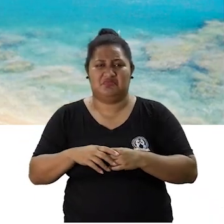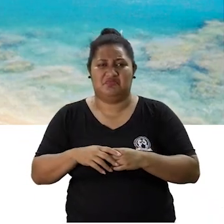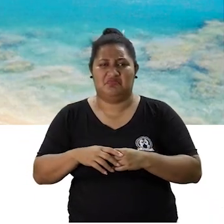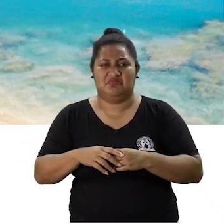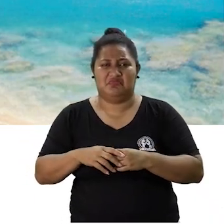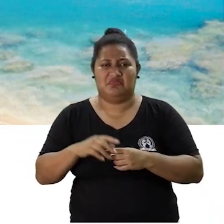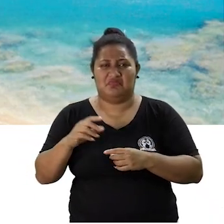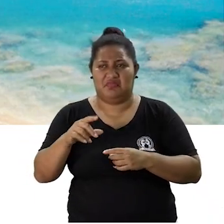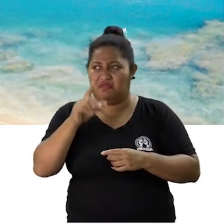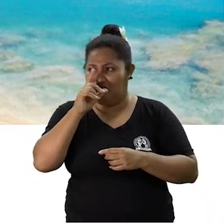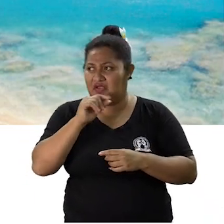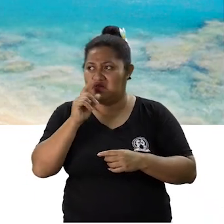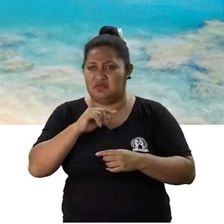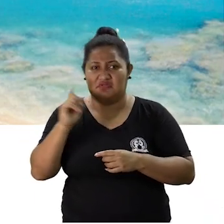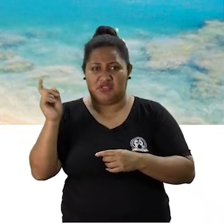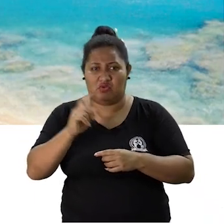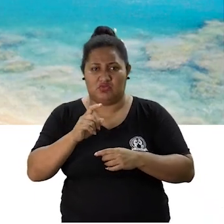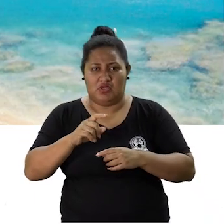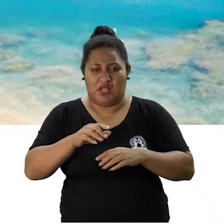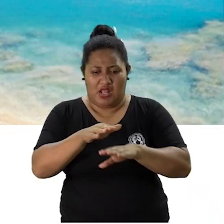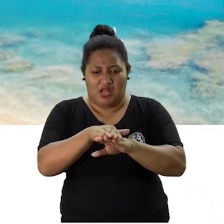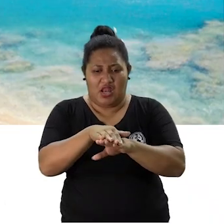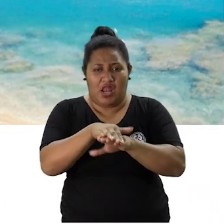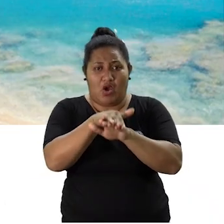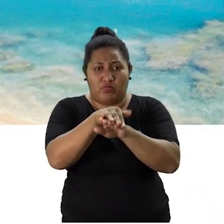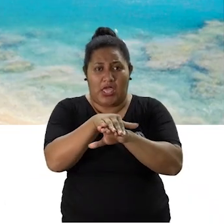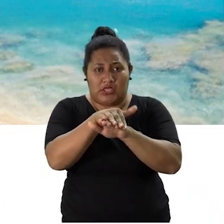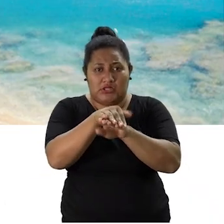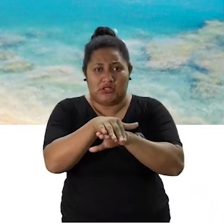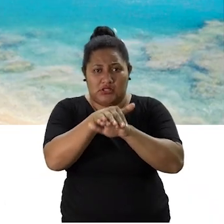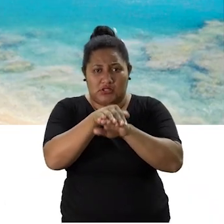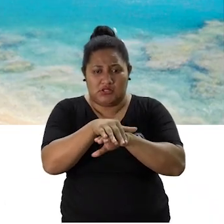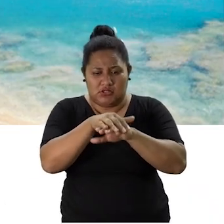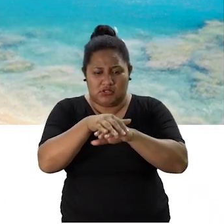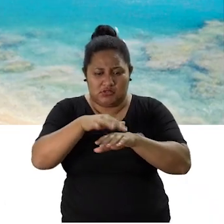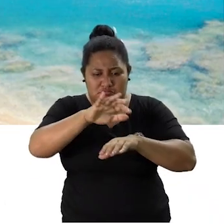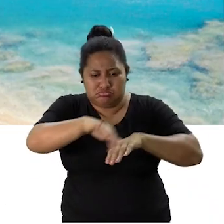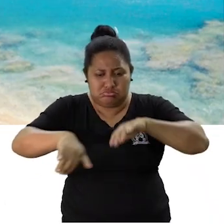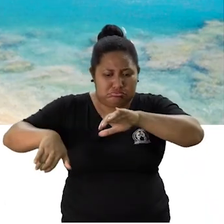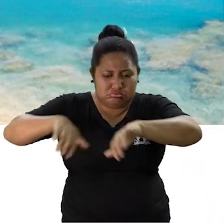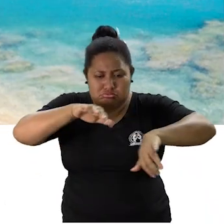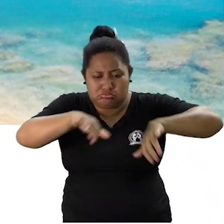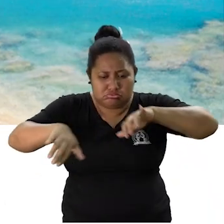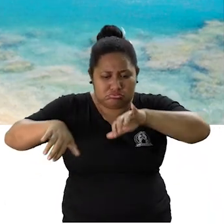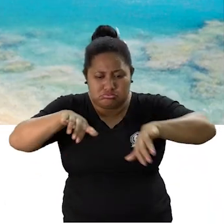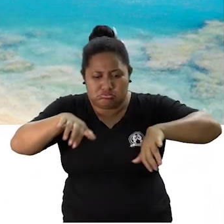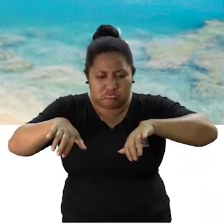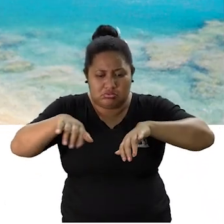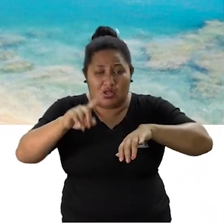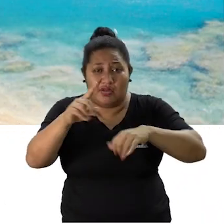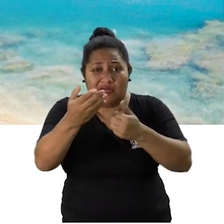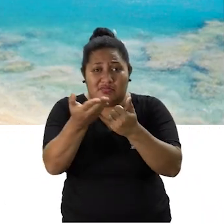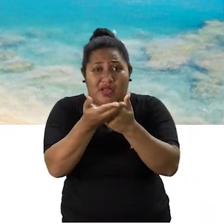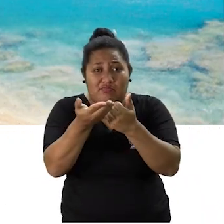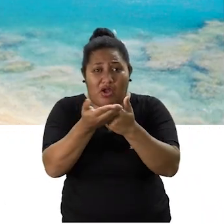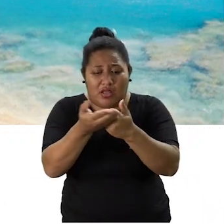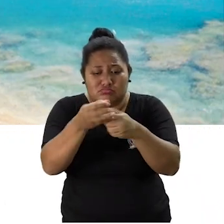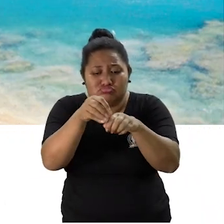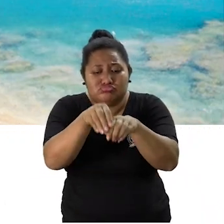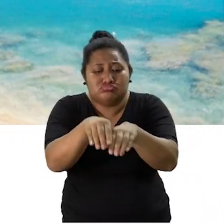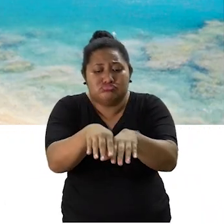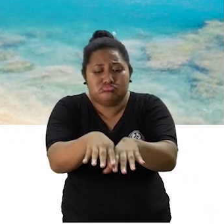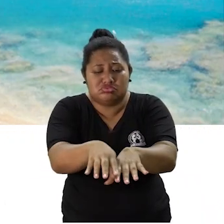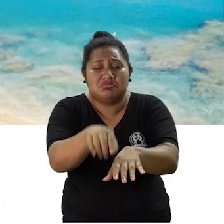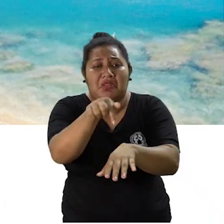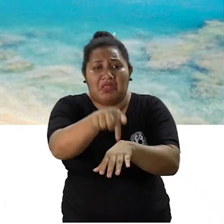E mwhaiana sau le lau mei, e li le one, ma tuu ai ona fua se e tulou. Ia whana